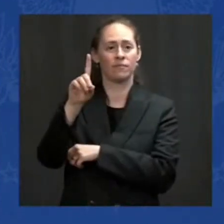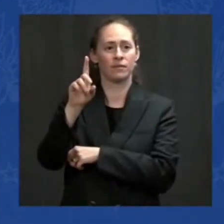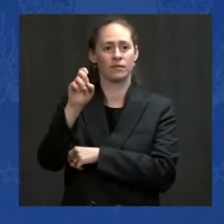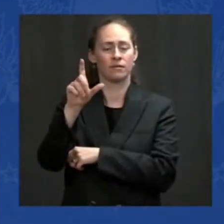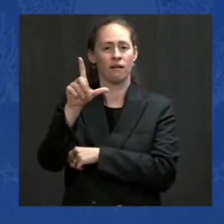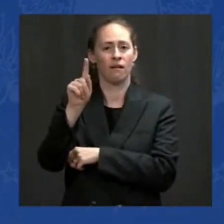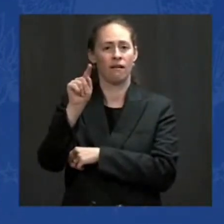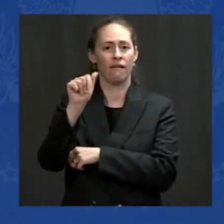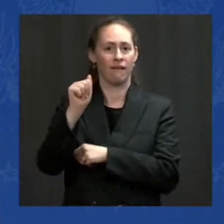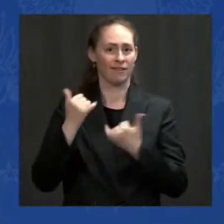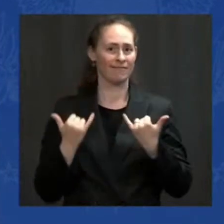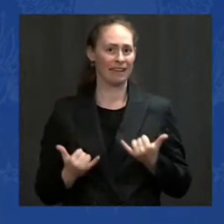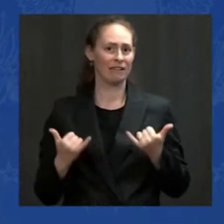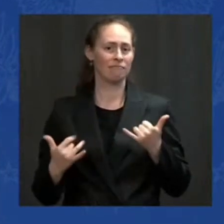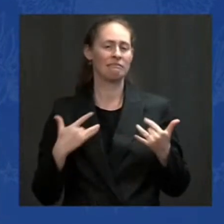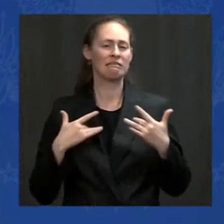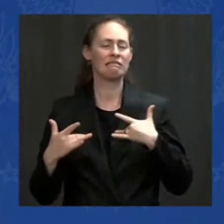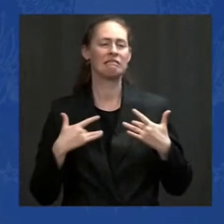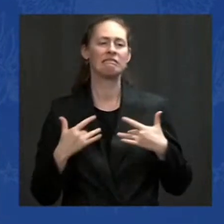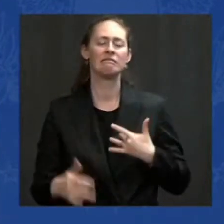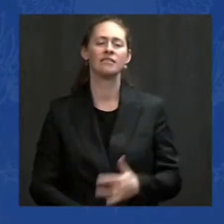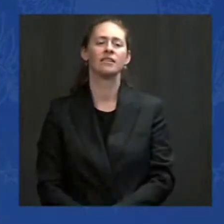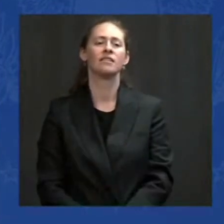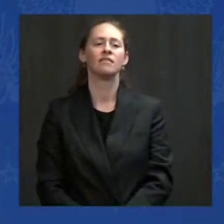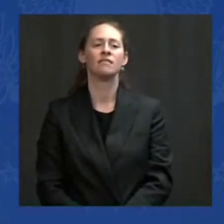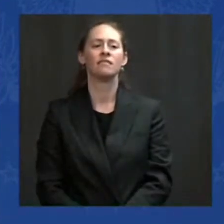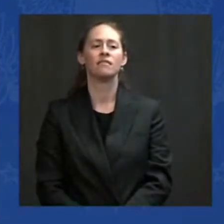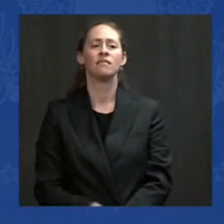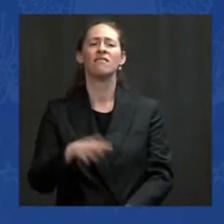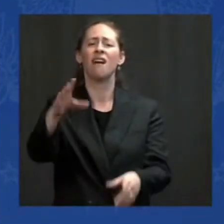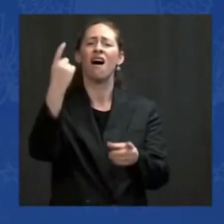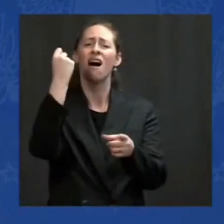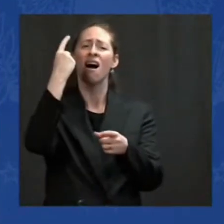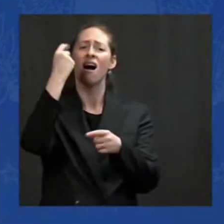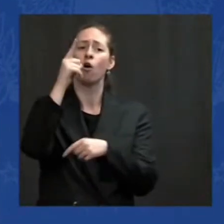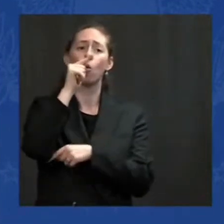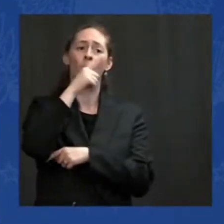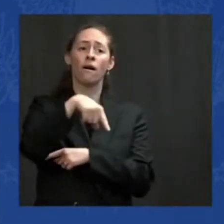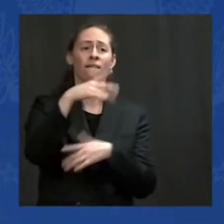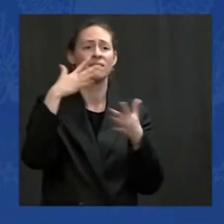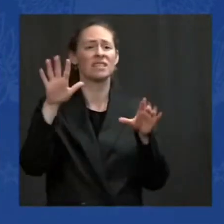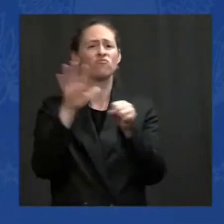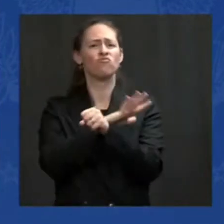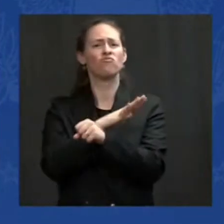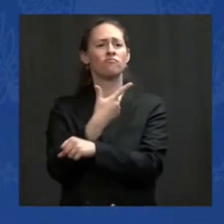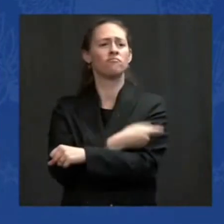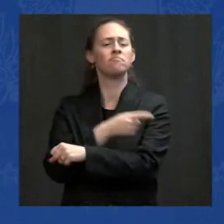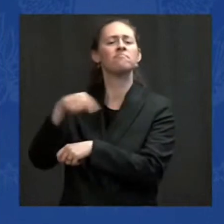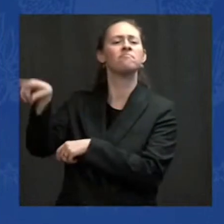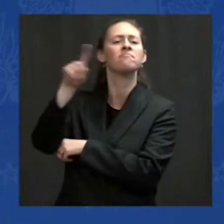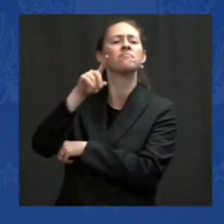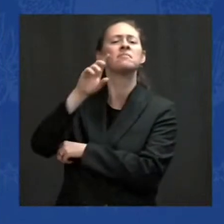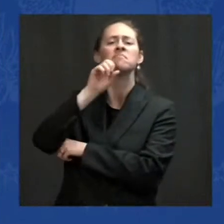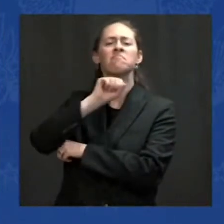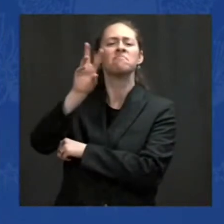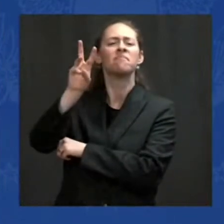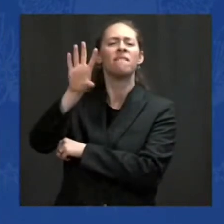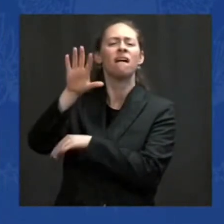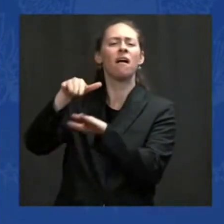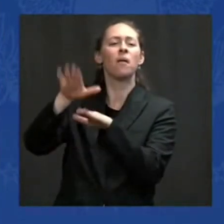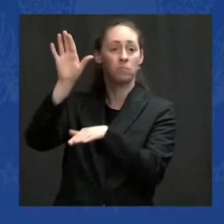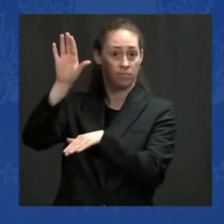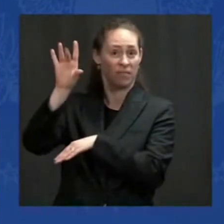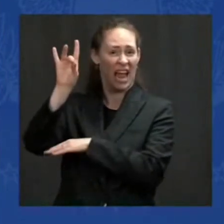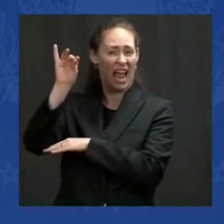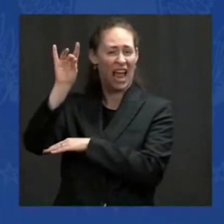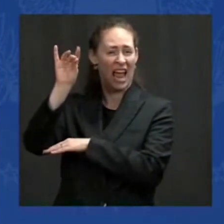At the same time, we've already fully vaccinated nearly 80% of seniors, those 65 and older, and those most at